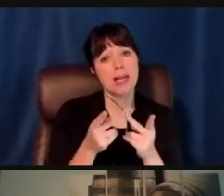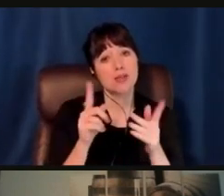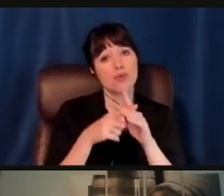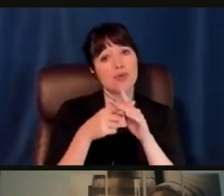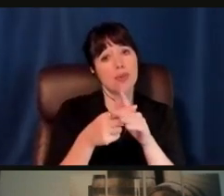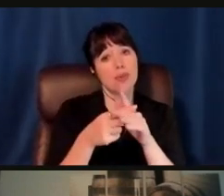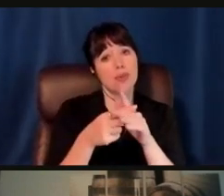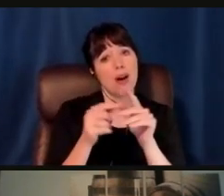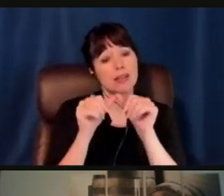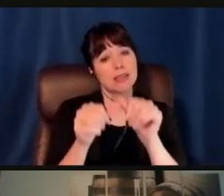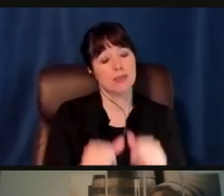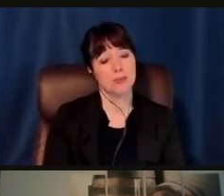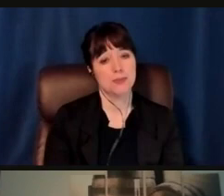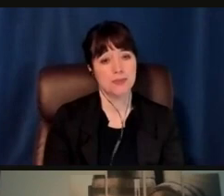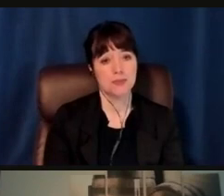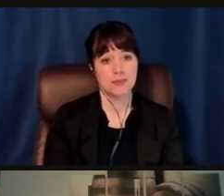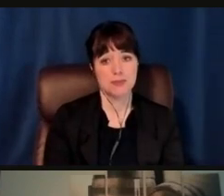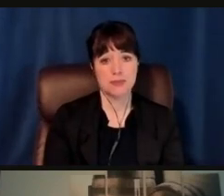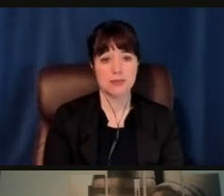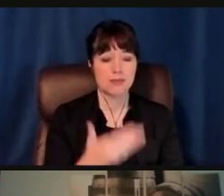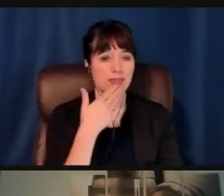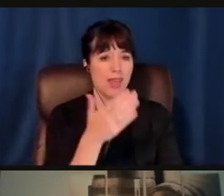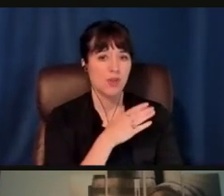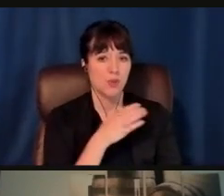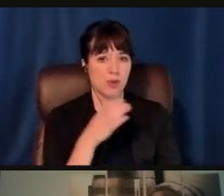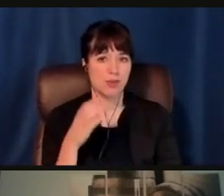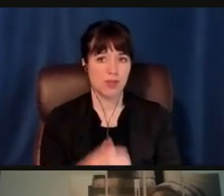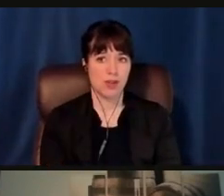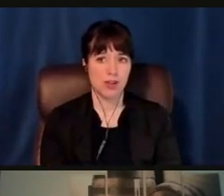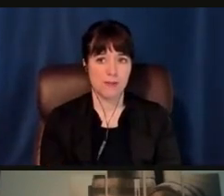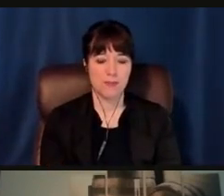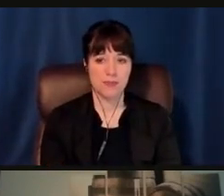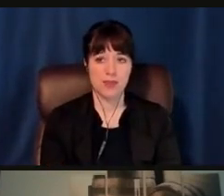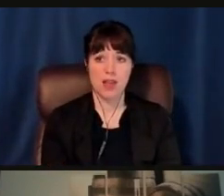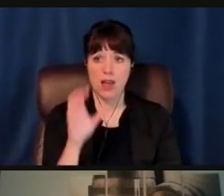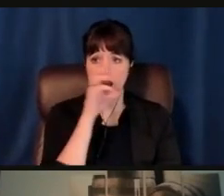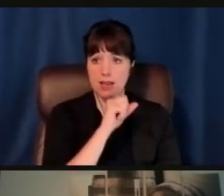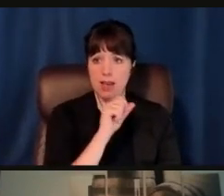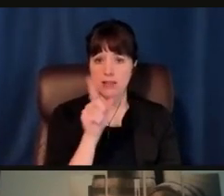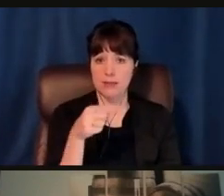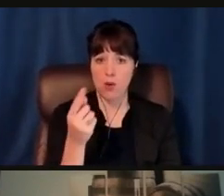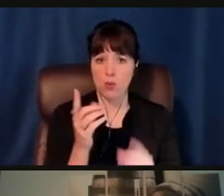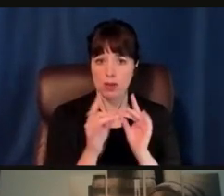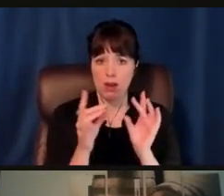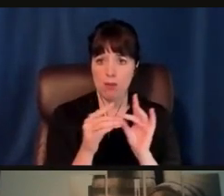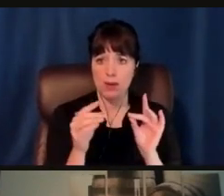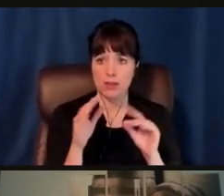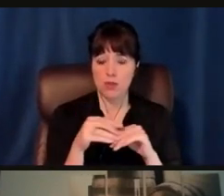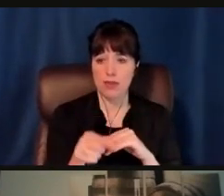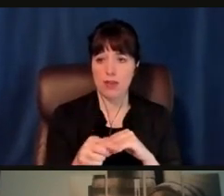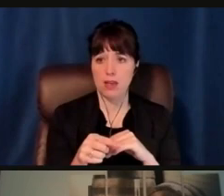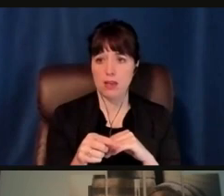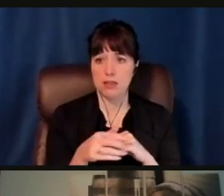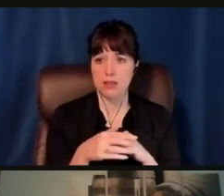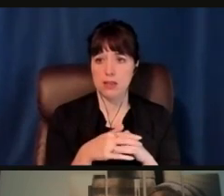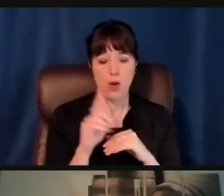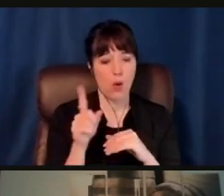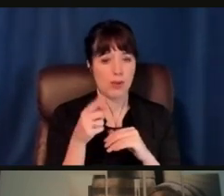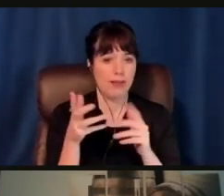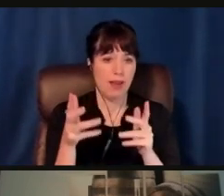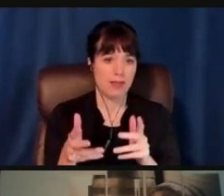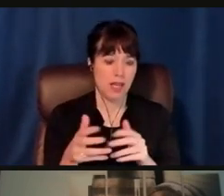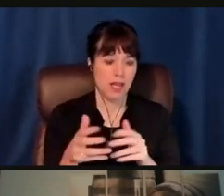continue. Thank you, Councillor. And I guess my only comments on this, the only thing I have left is